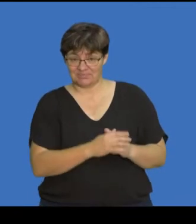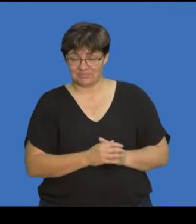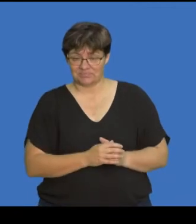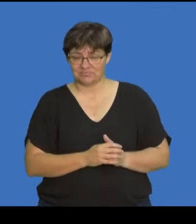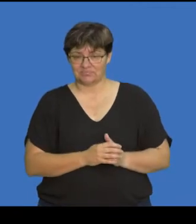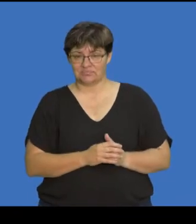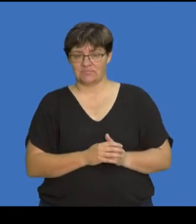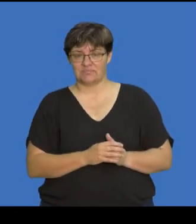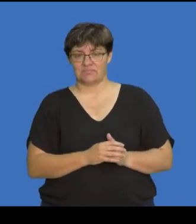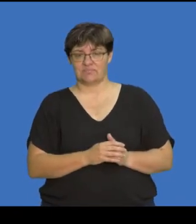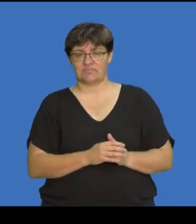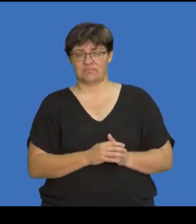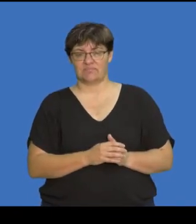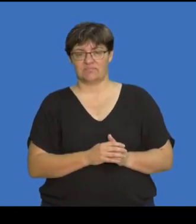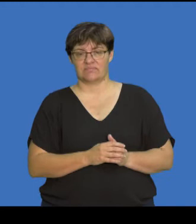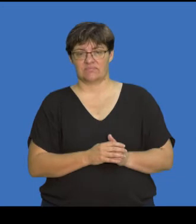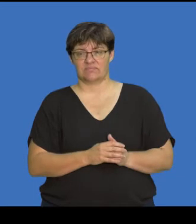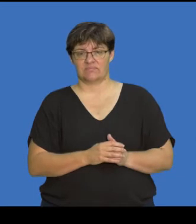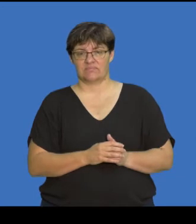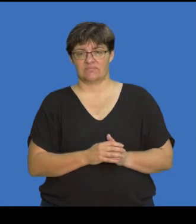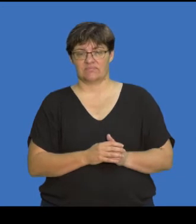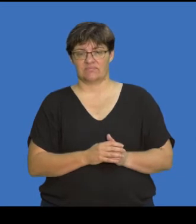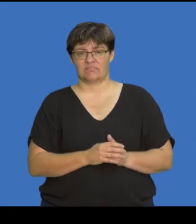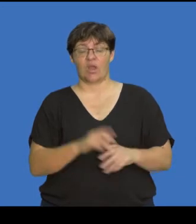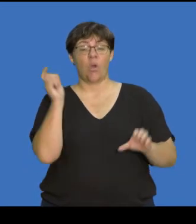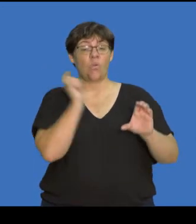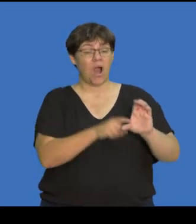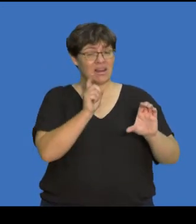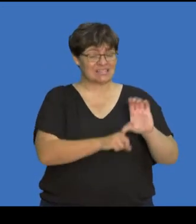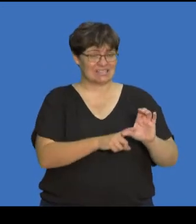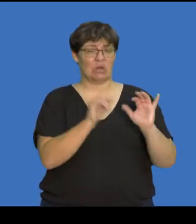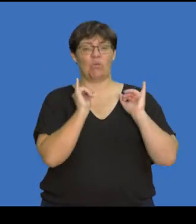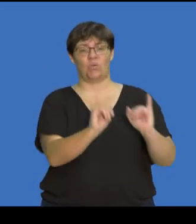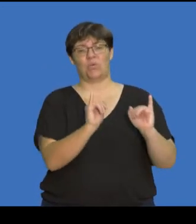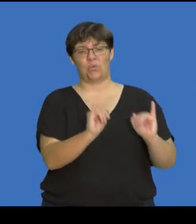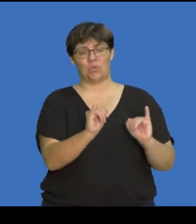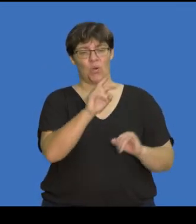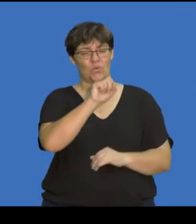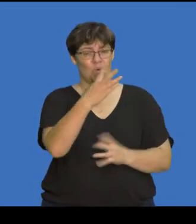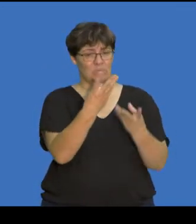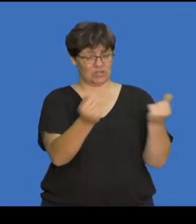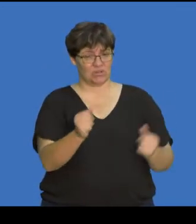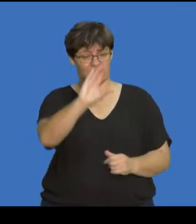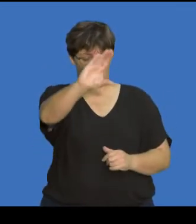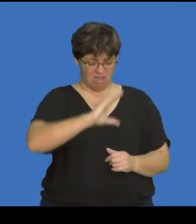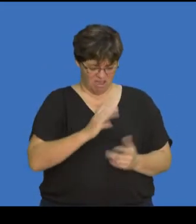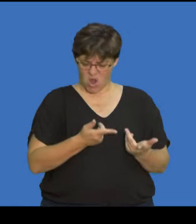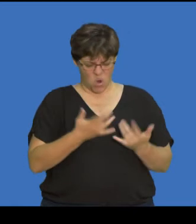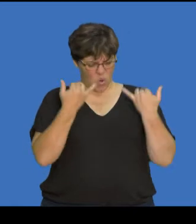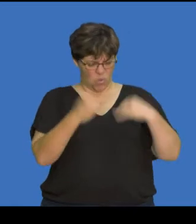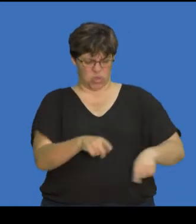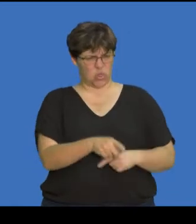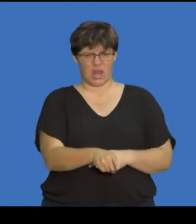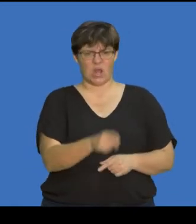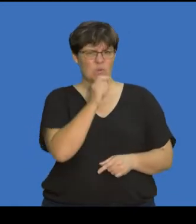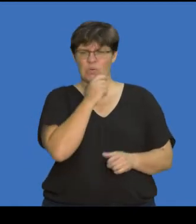be poor quality of raw materials. That means, yes, you bought raw materials